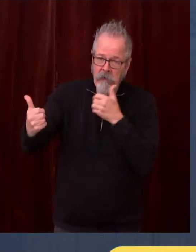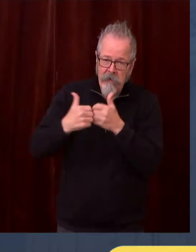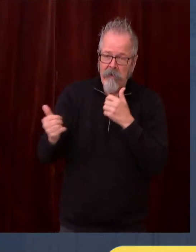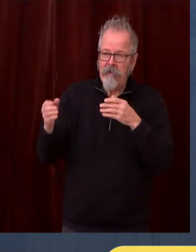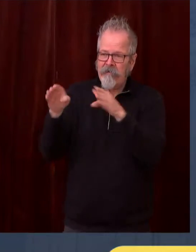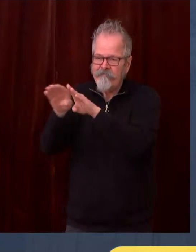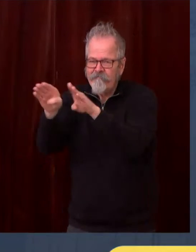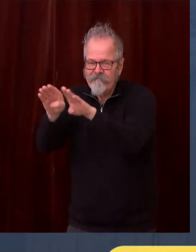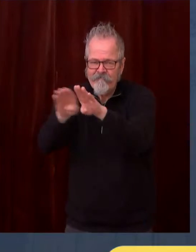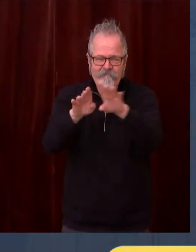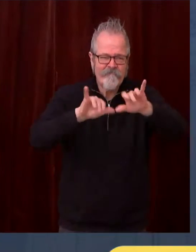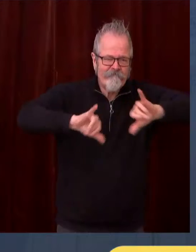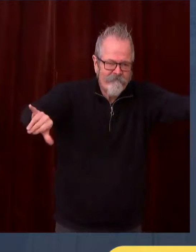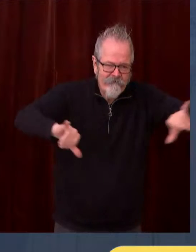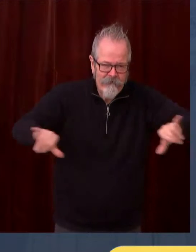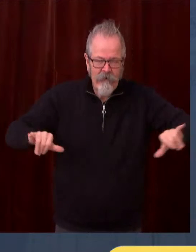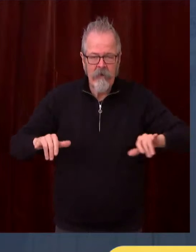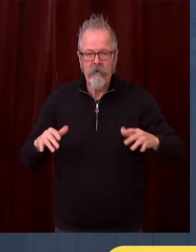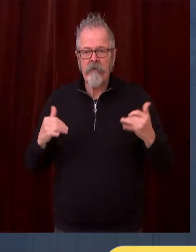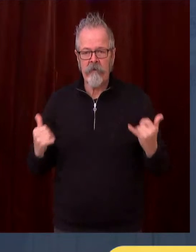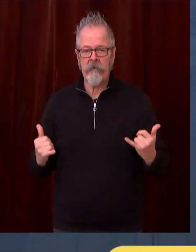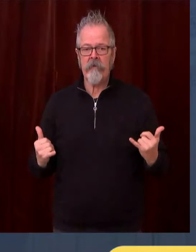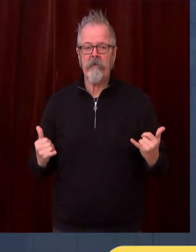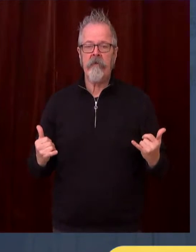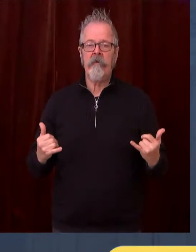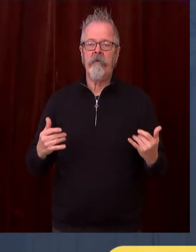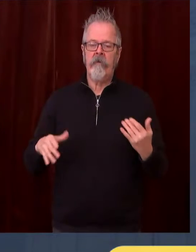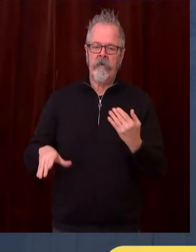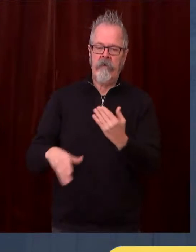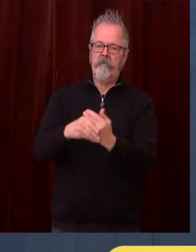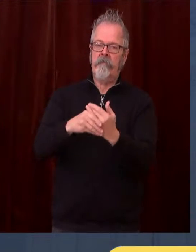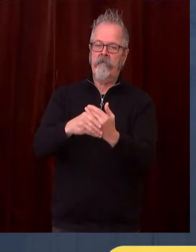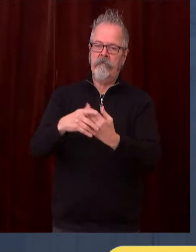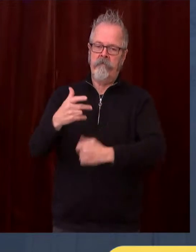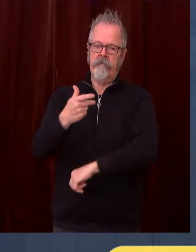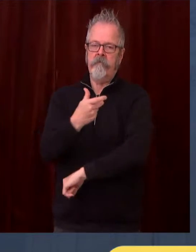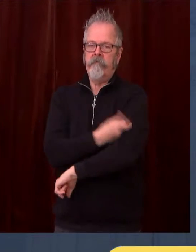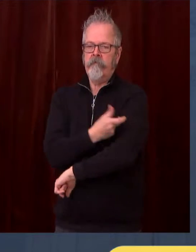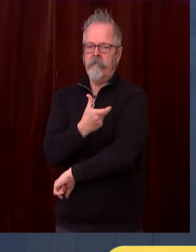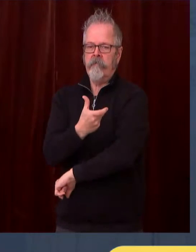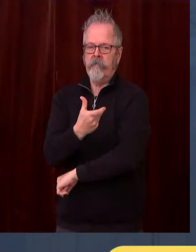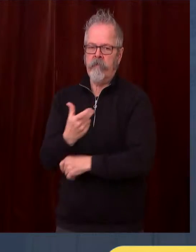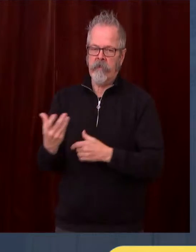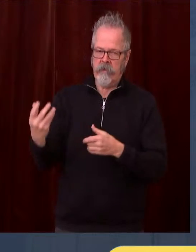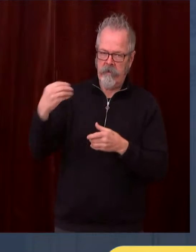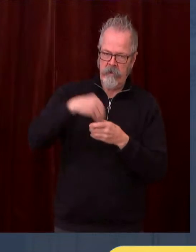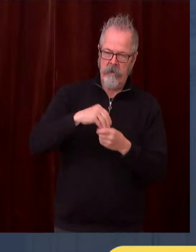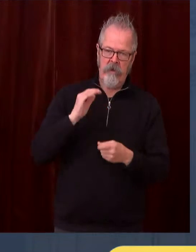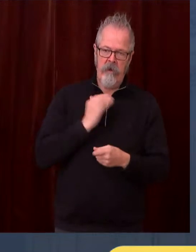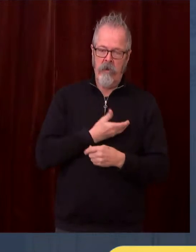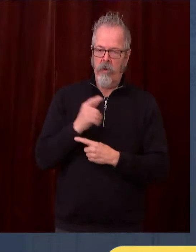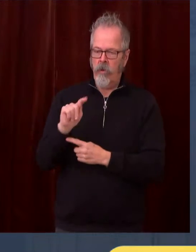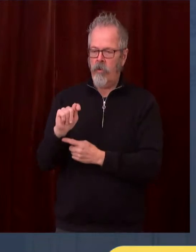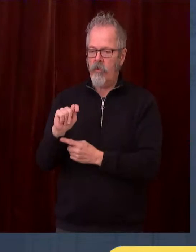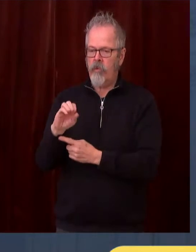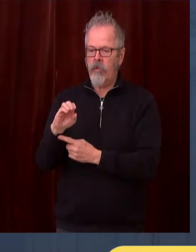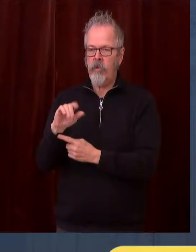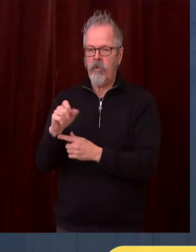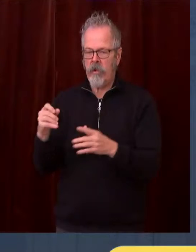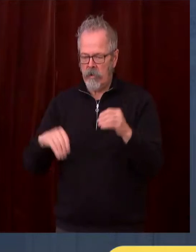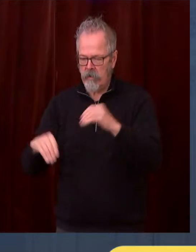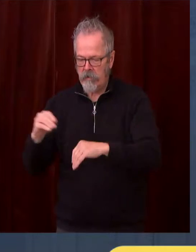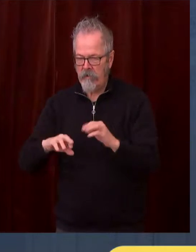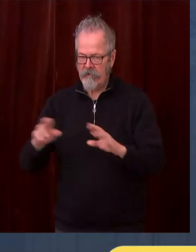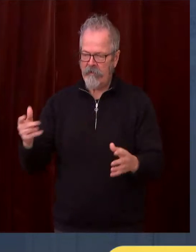responsibly by masking up and socially distancing, which we've been using to effect here in our state. Now, this cannot come soon